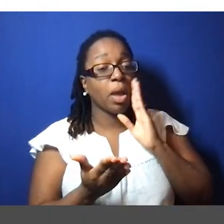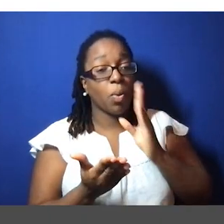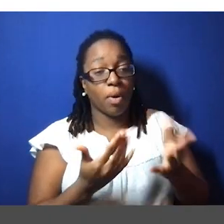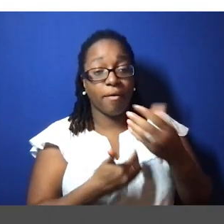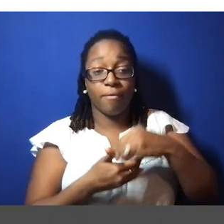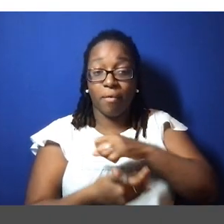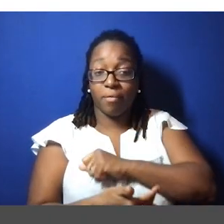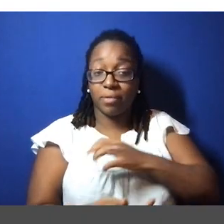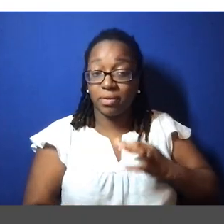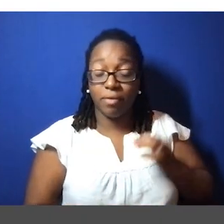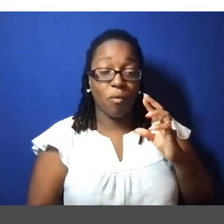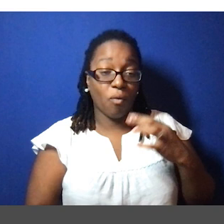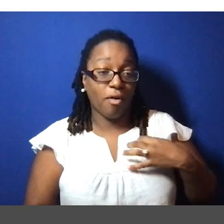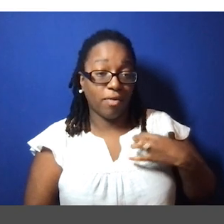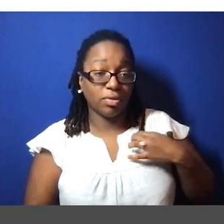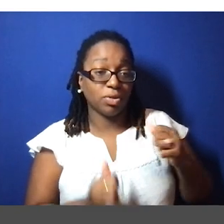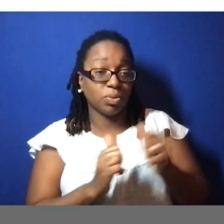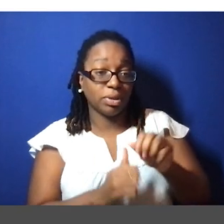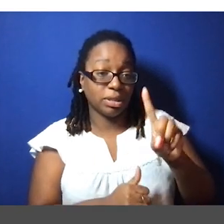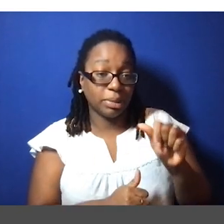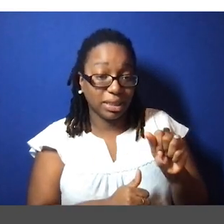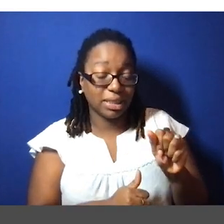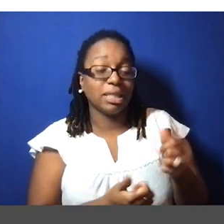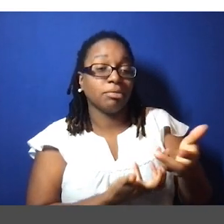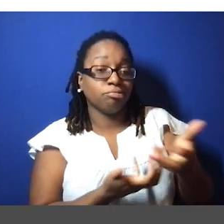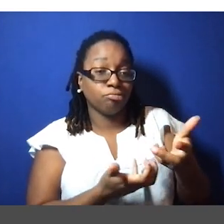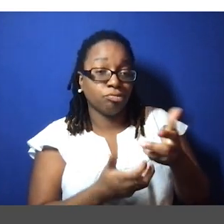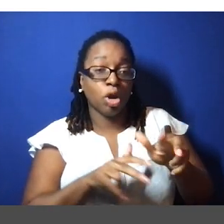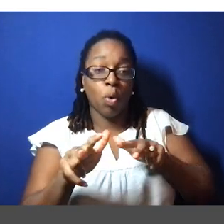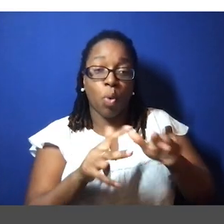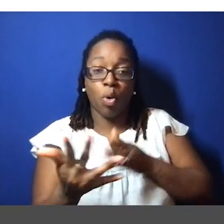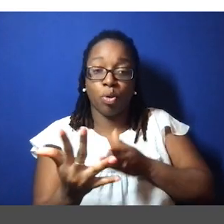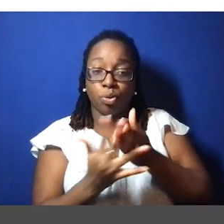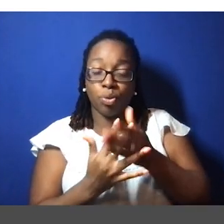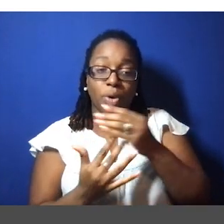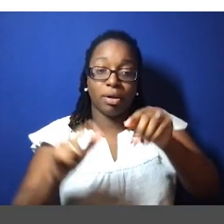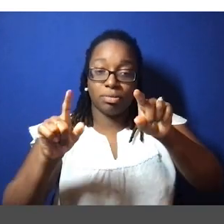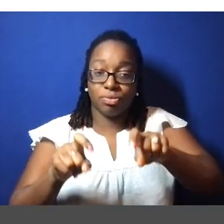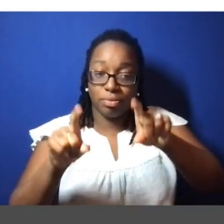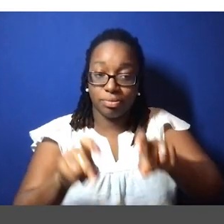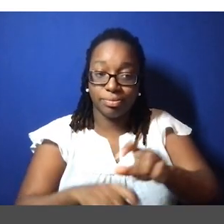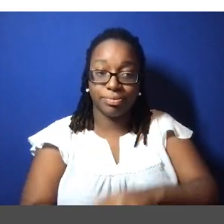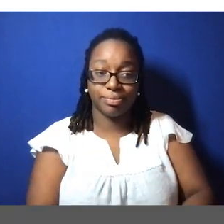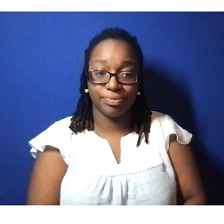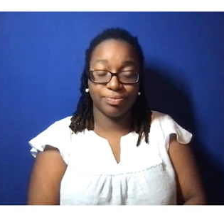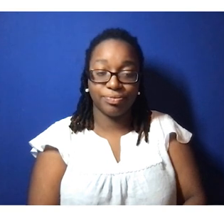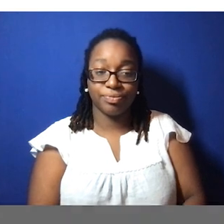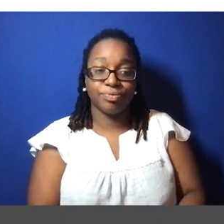This may involve staff or volunteers with disabilities conducting a walkthrough and